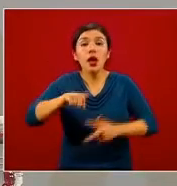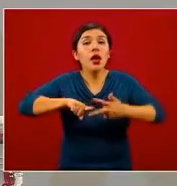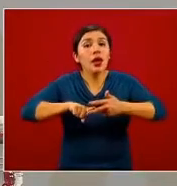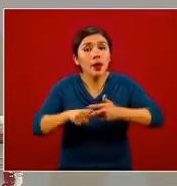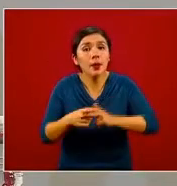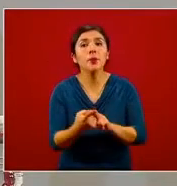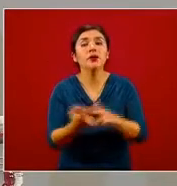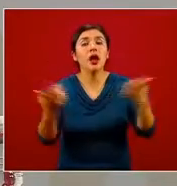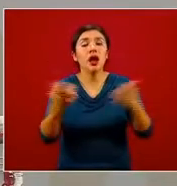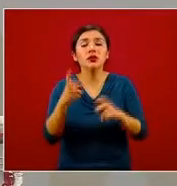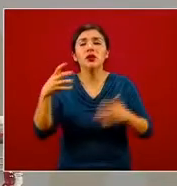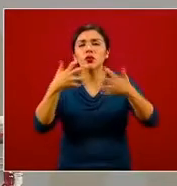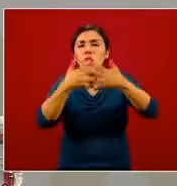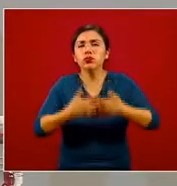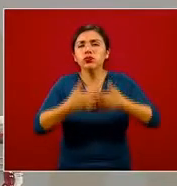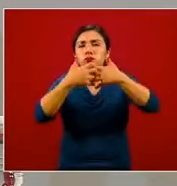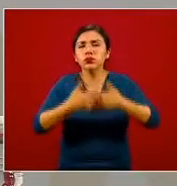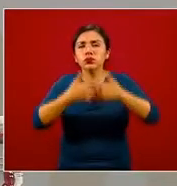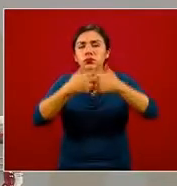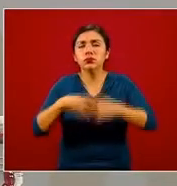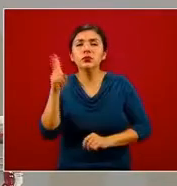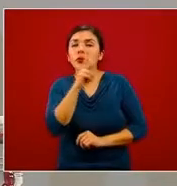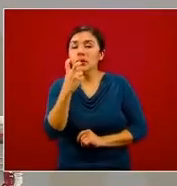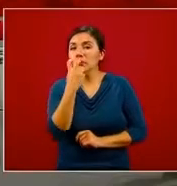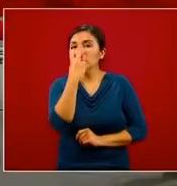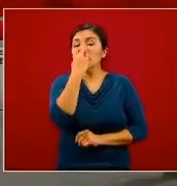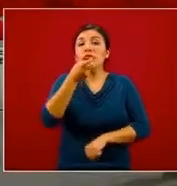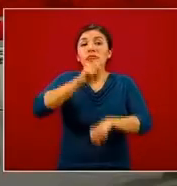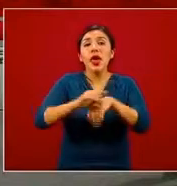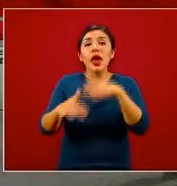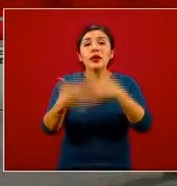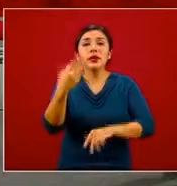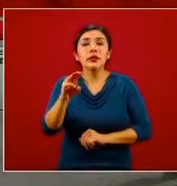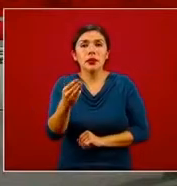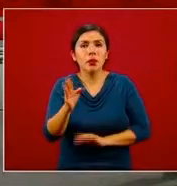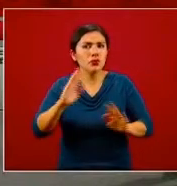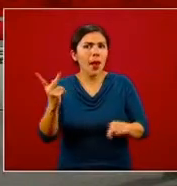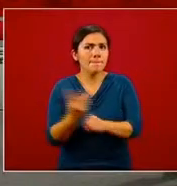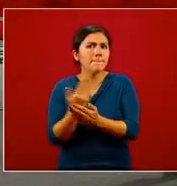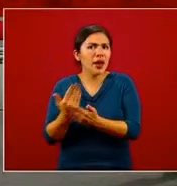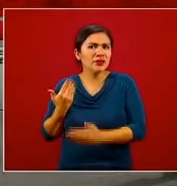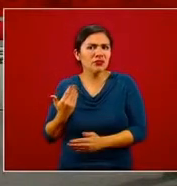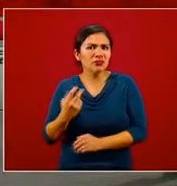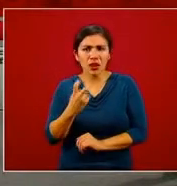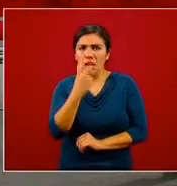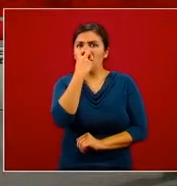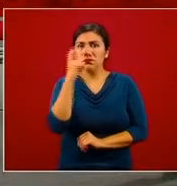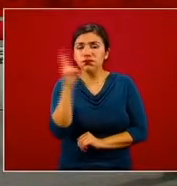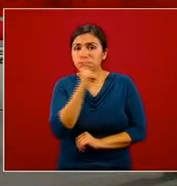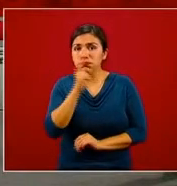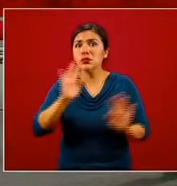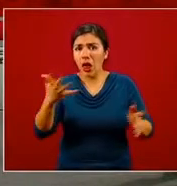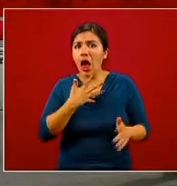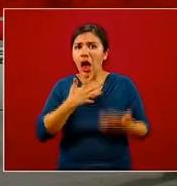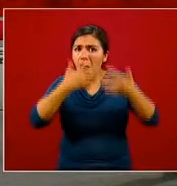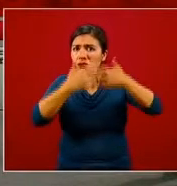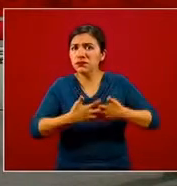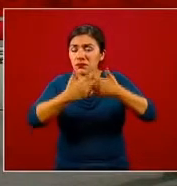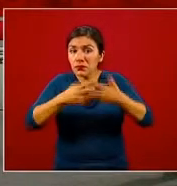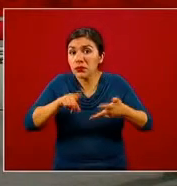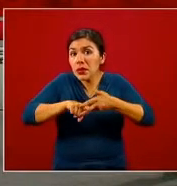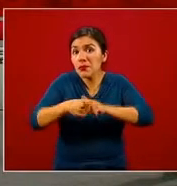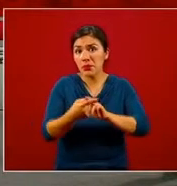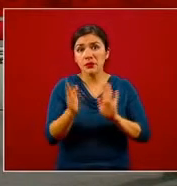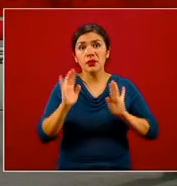presentation, and you'll see that I clearly stated that the formal proposal was to